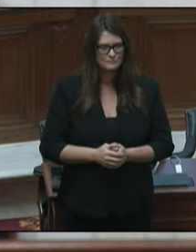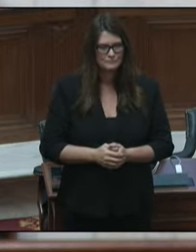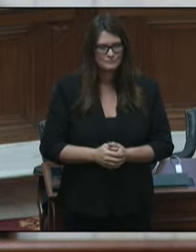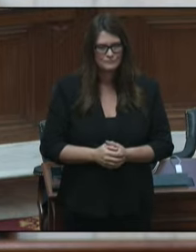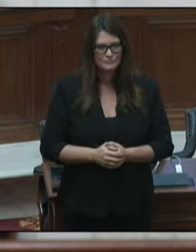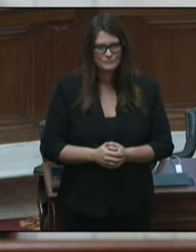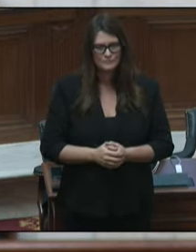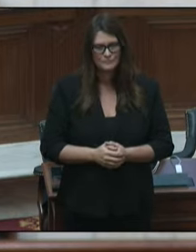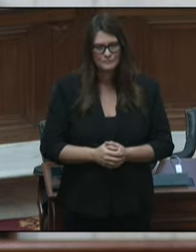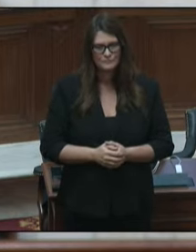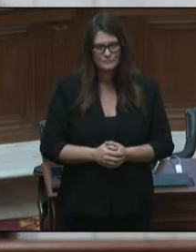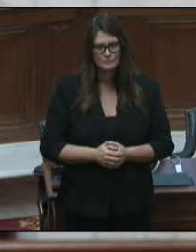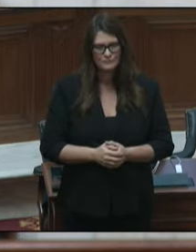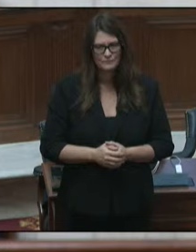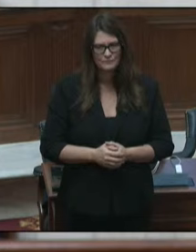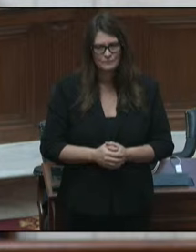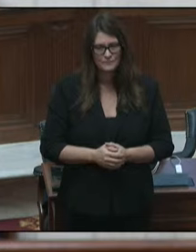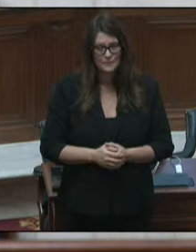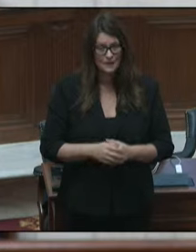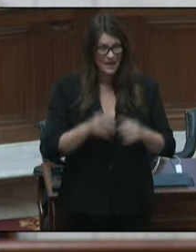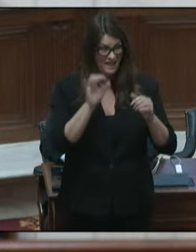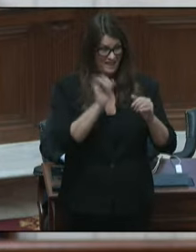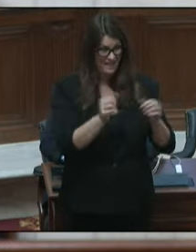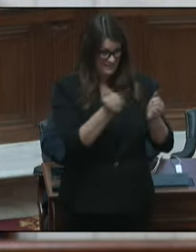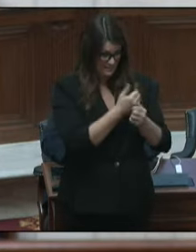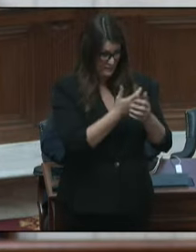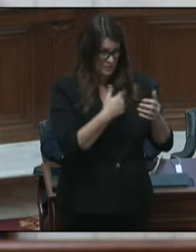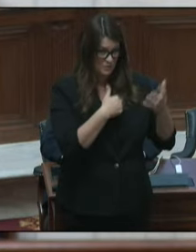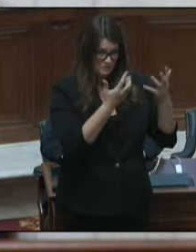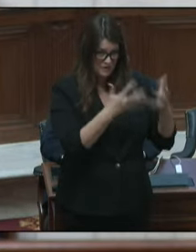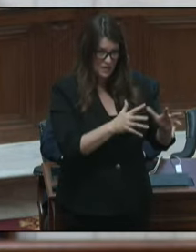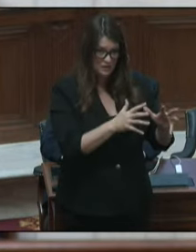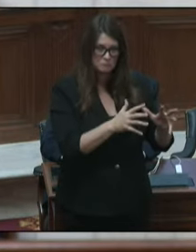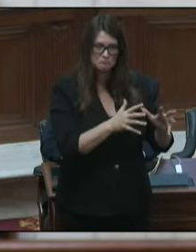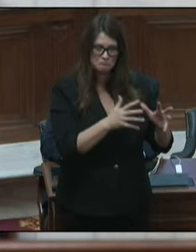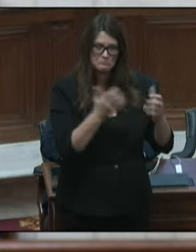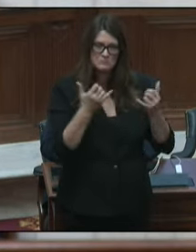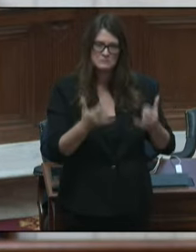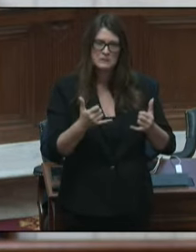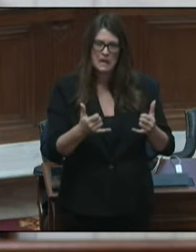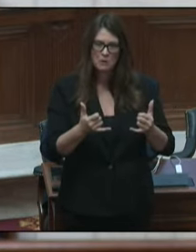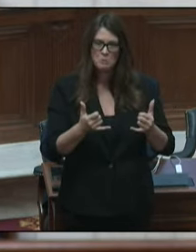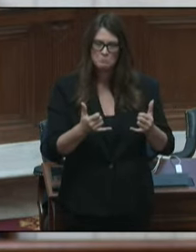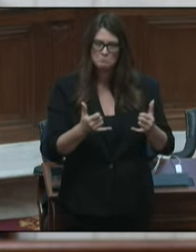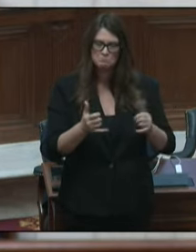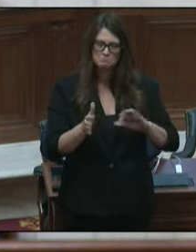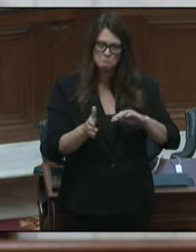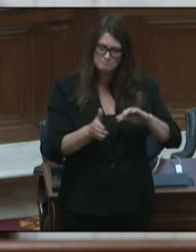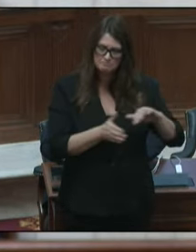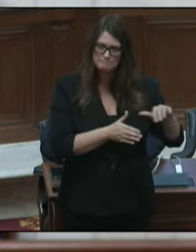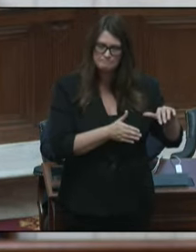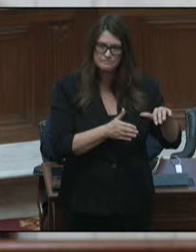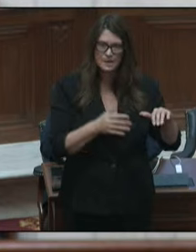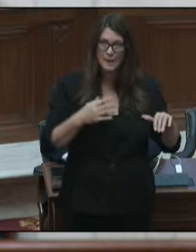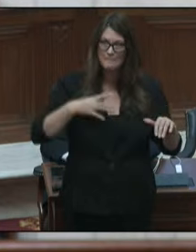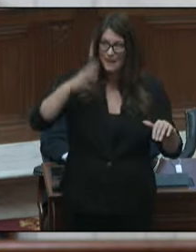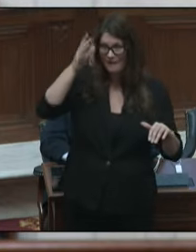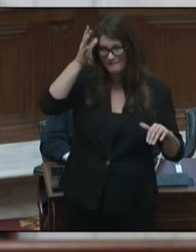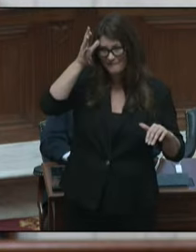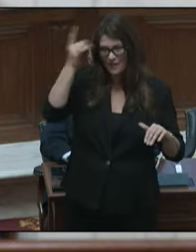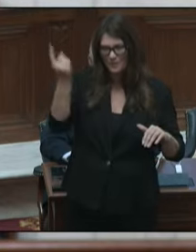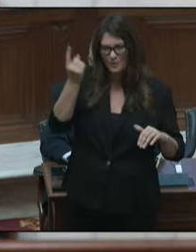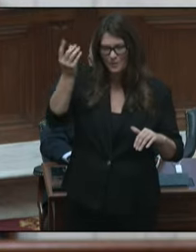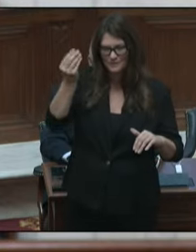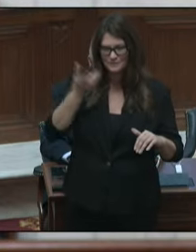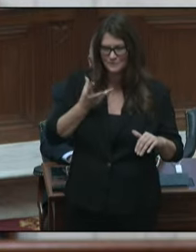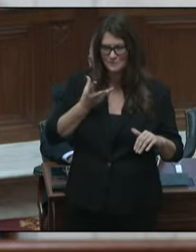Now I'm going to lay aside what we've done, because my dad would say to me over and over and